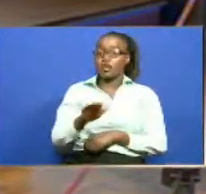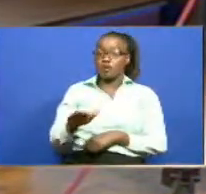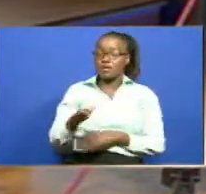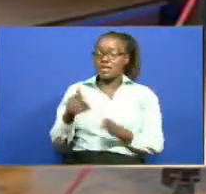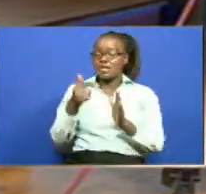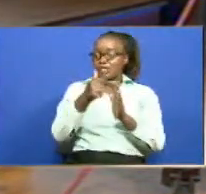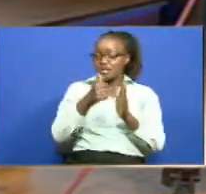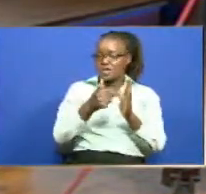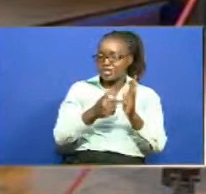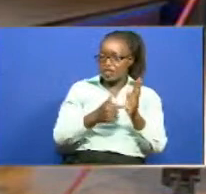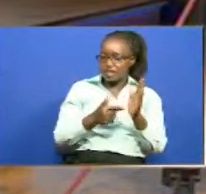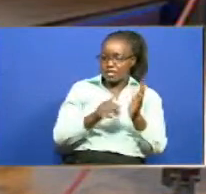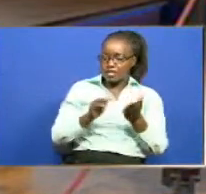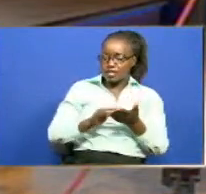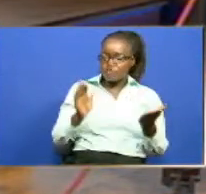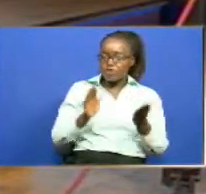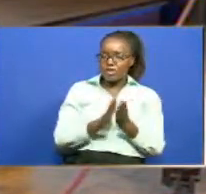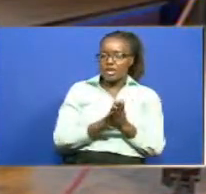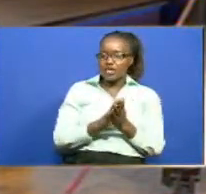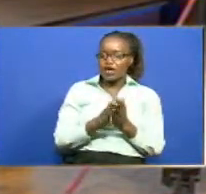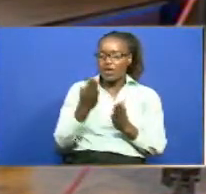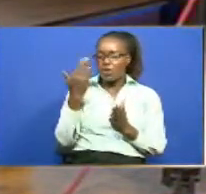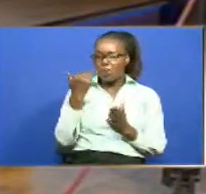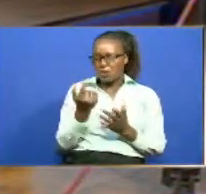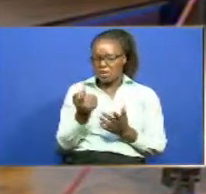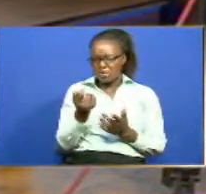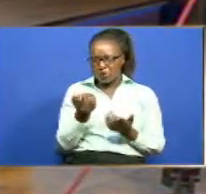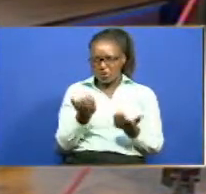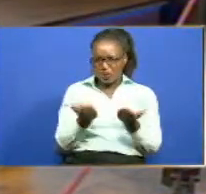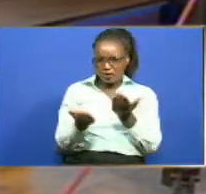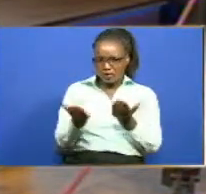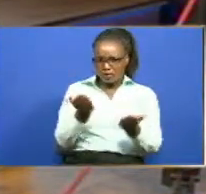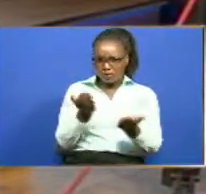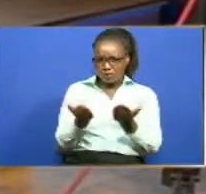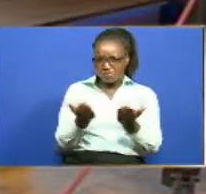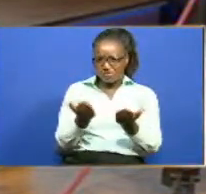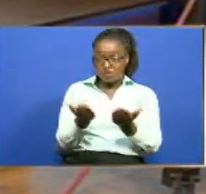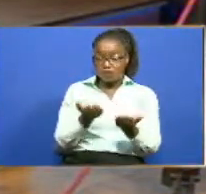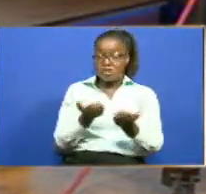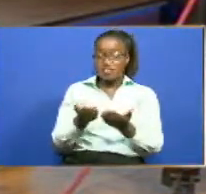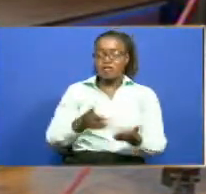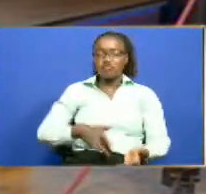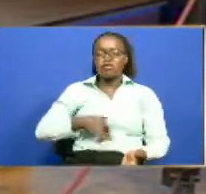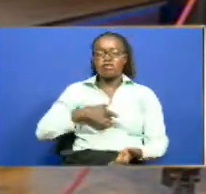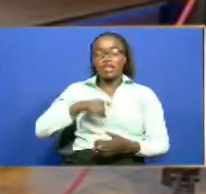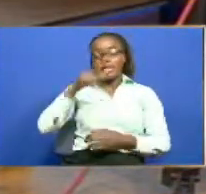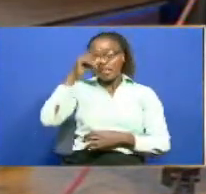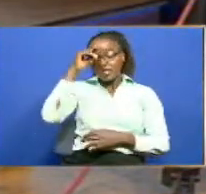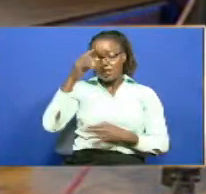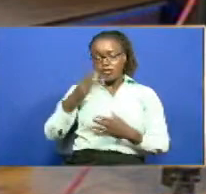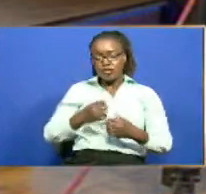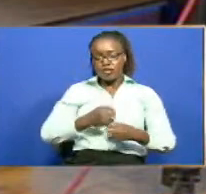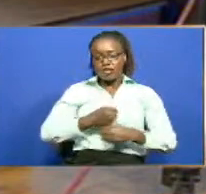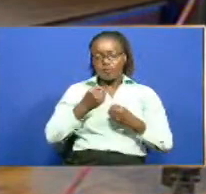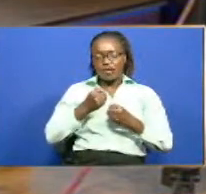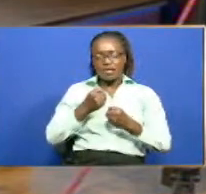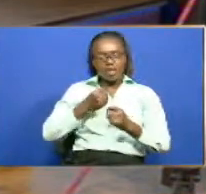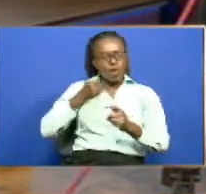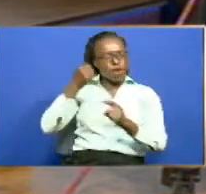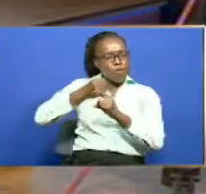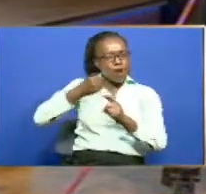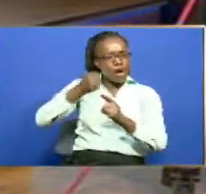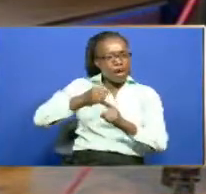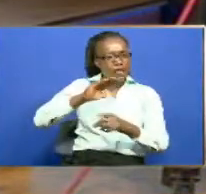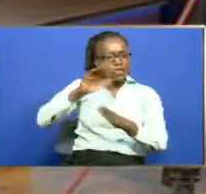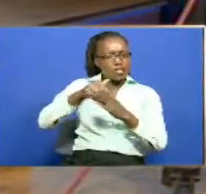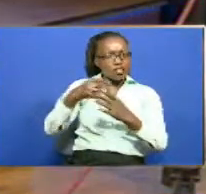of that story, as well as why small and micro businesses are feeling that government recovery efforts are not reaching them. But first, here are